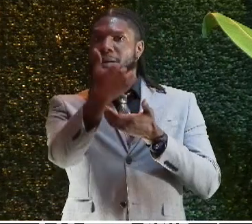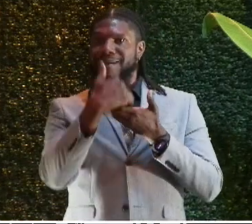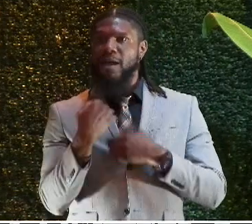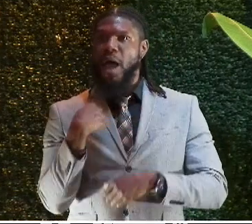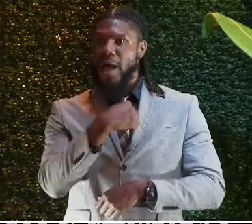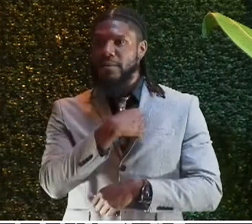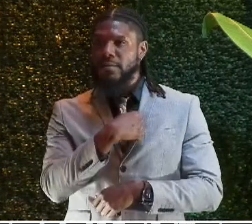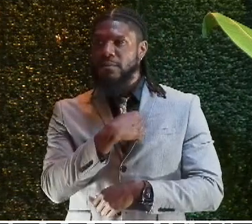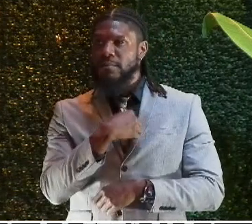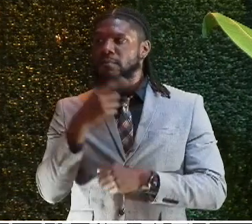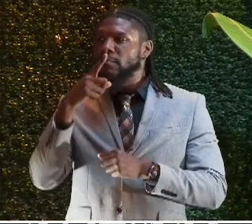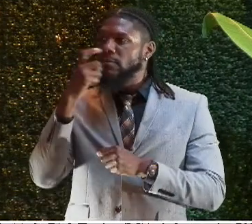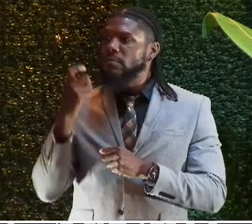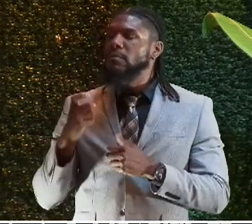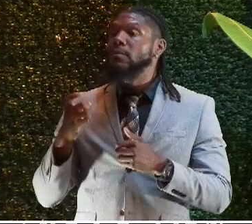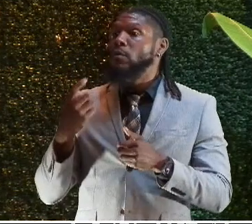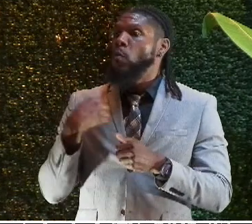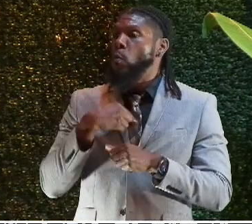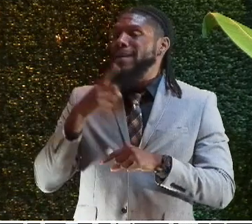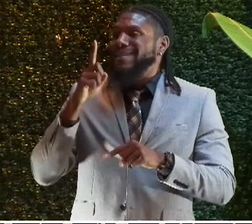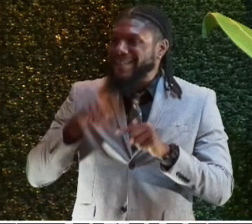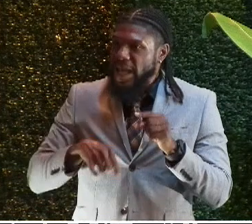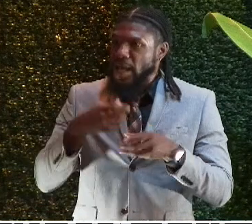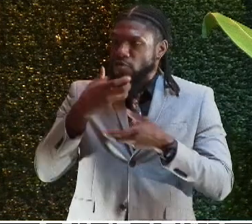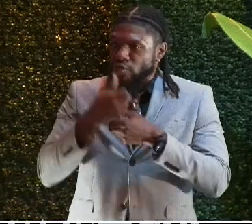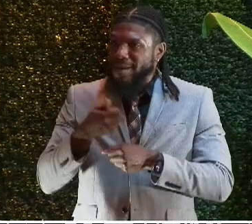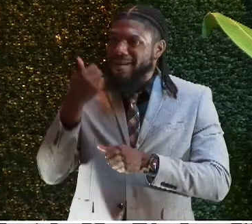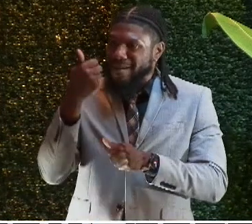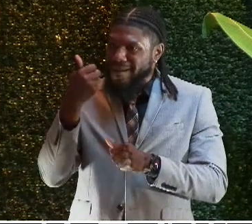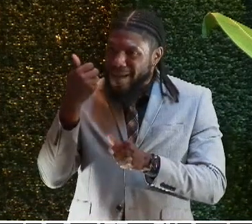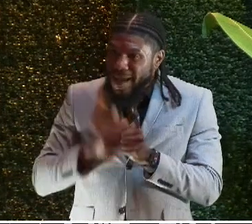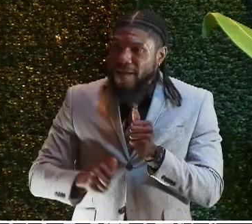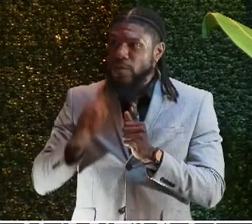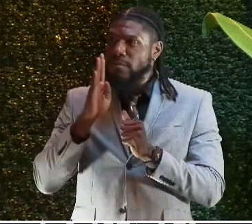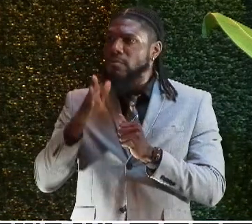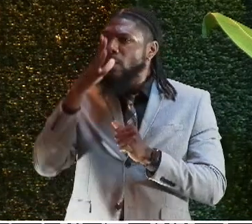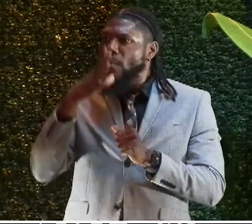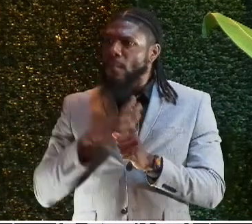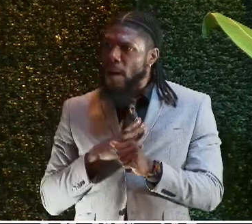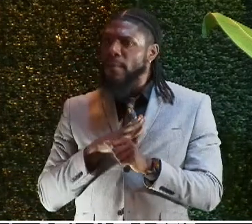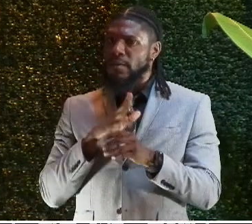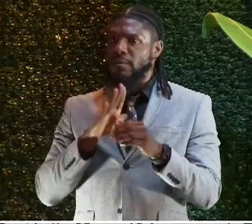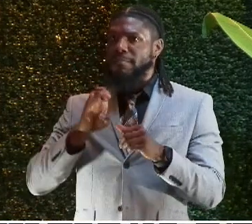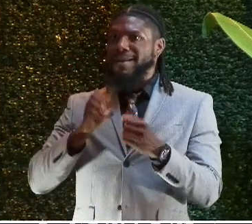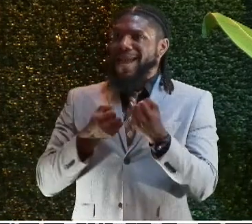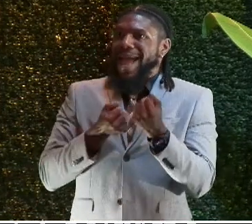Because the thing is, we can't trust every cis woman to be an ally, even though we want to.